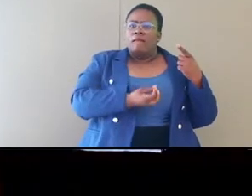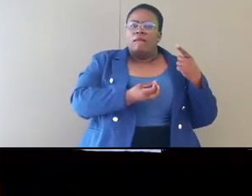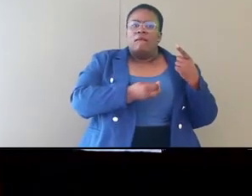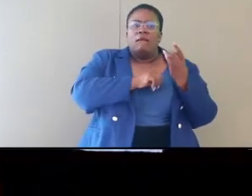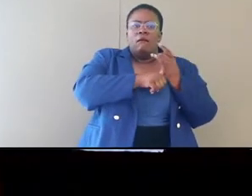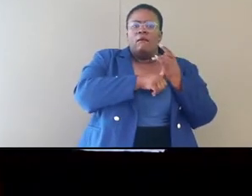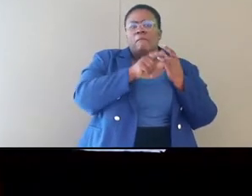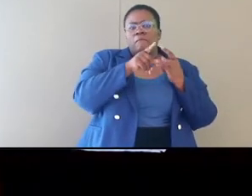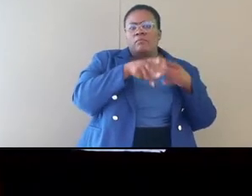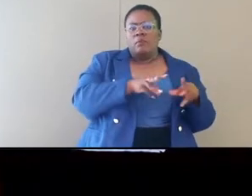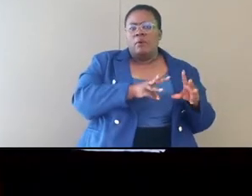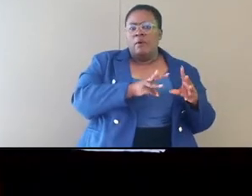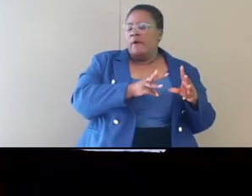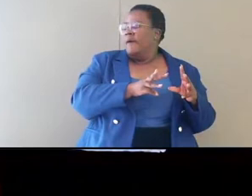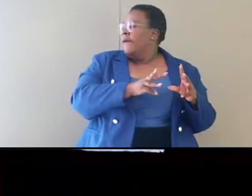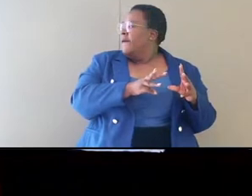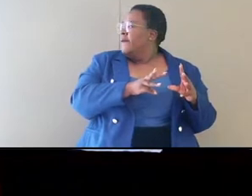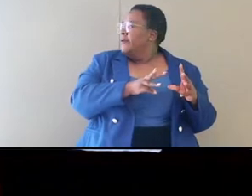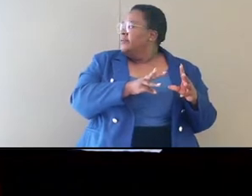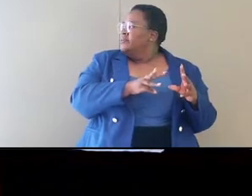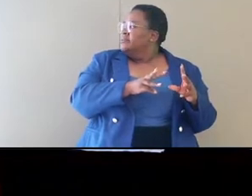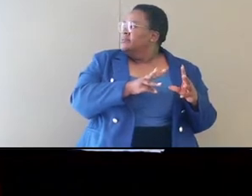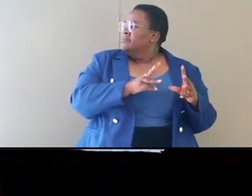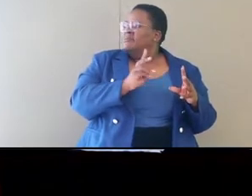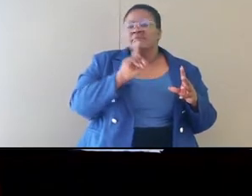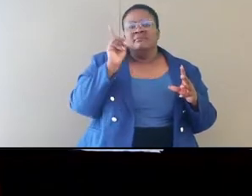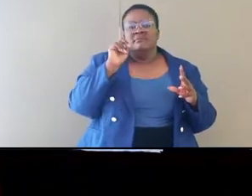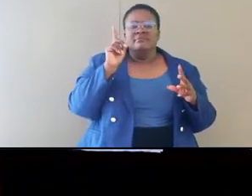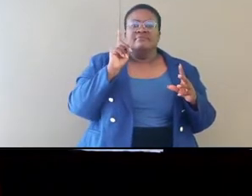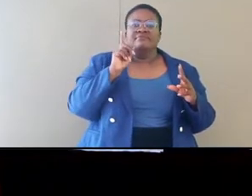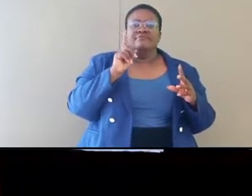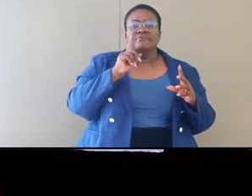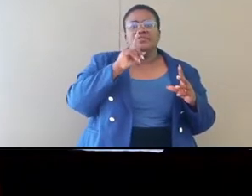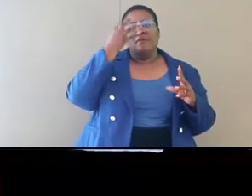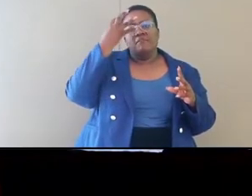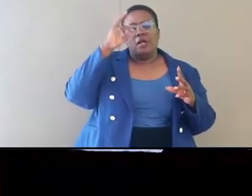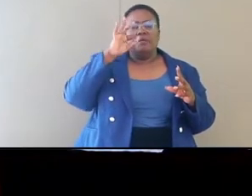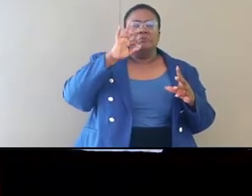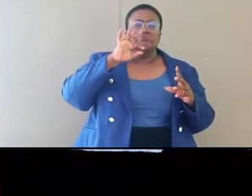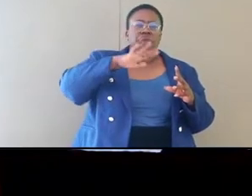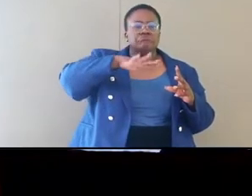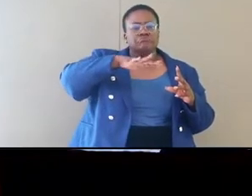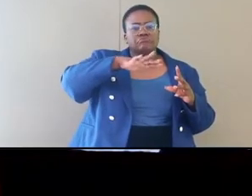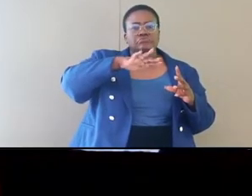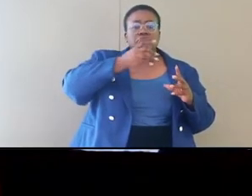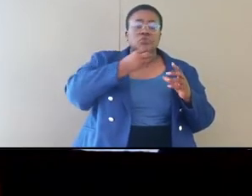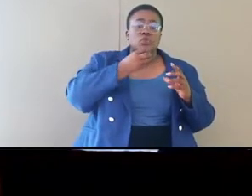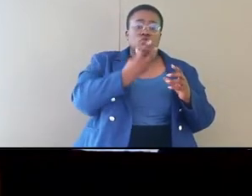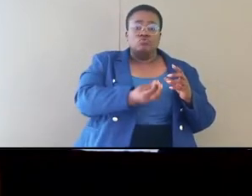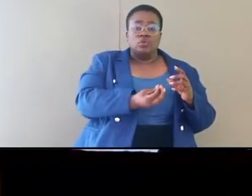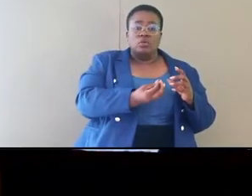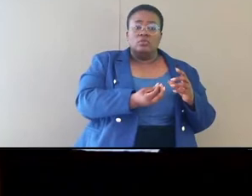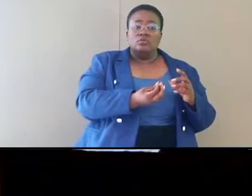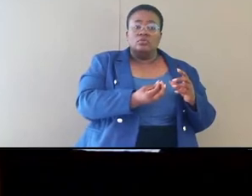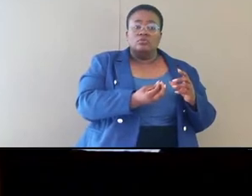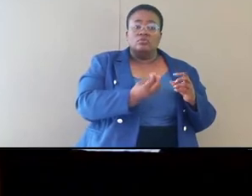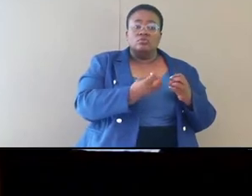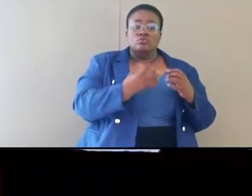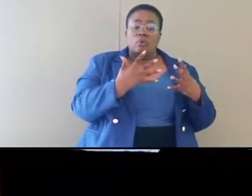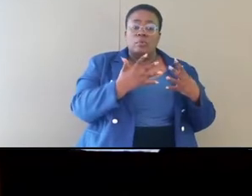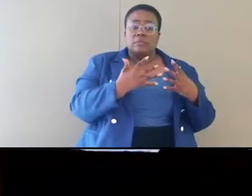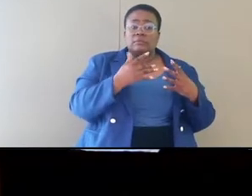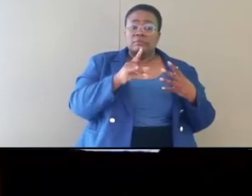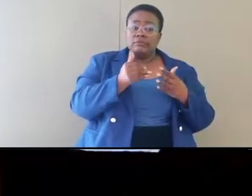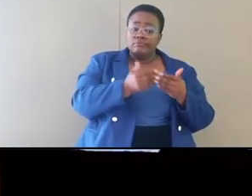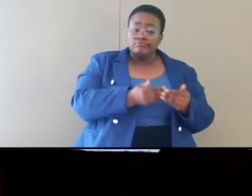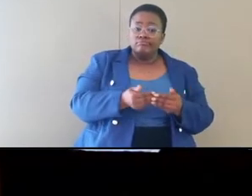in a way, in this grouping, the state's best estimate of the cost of a child, because that child, effectively, is in statutory care.